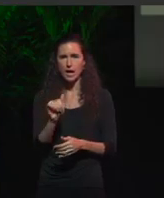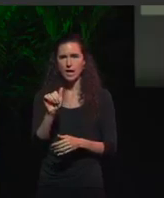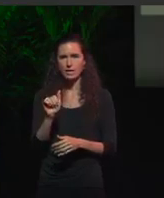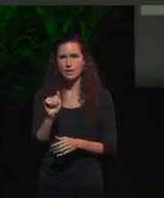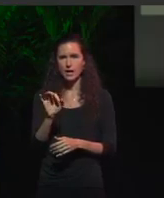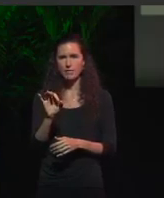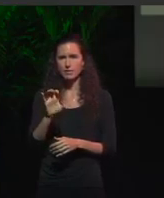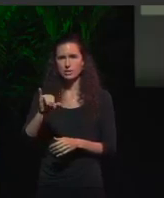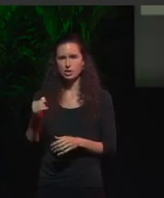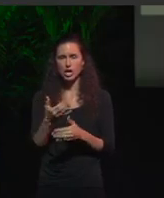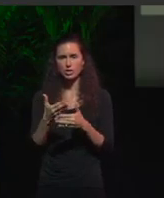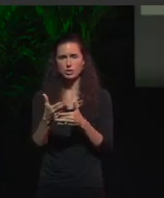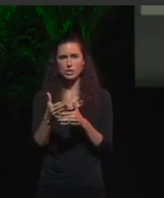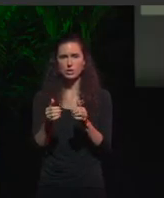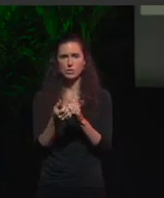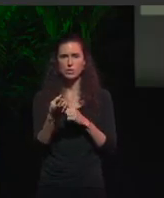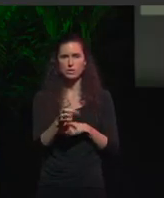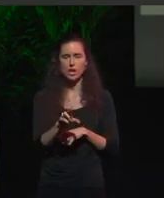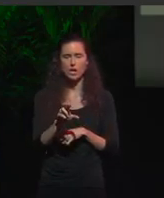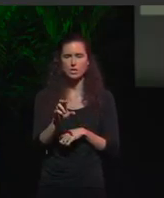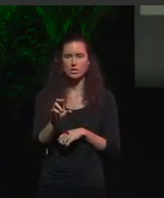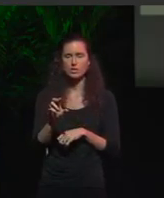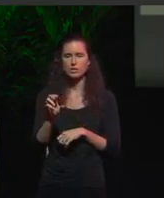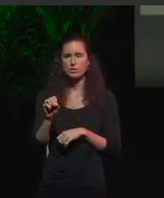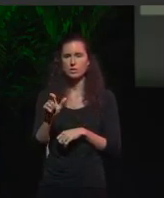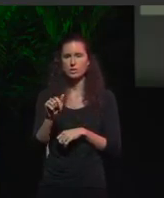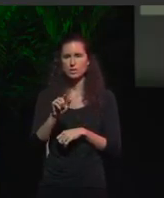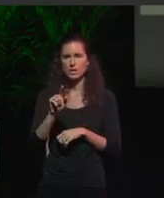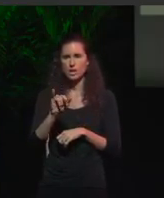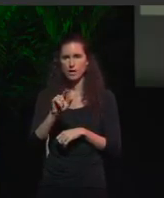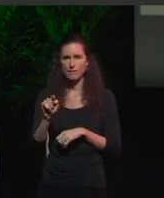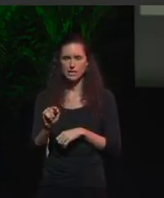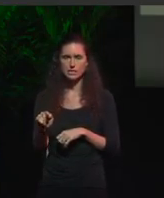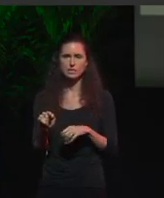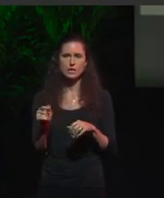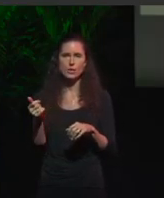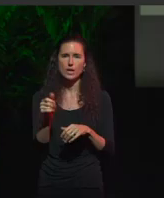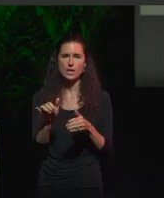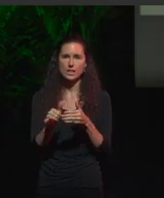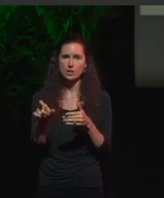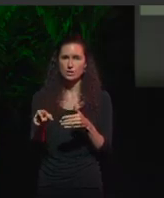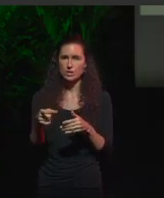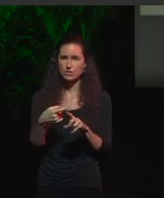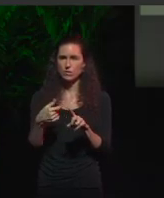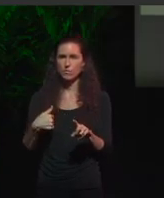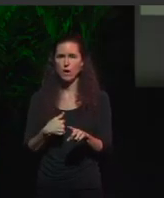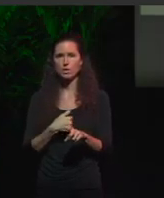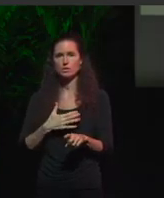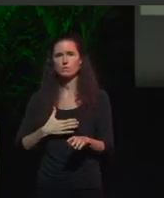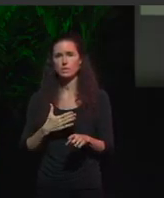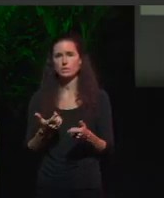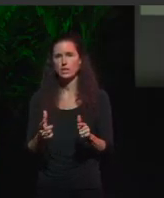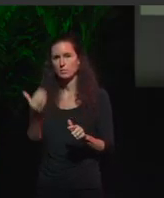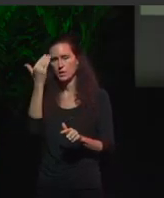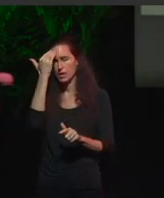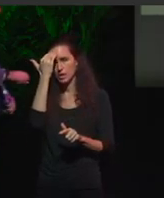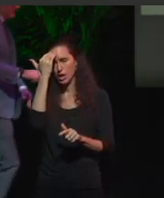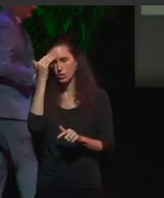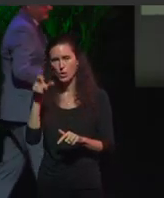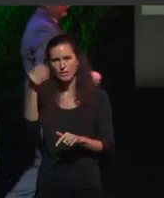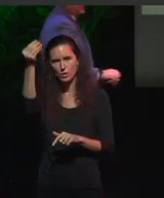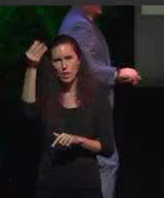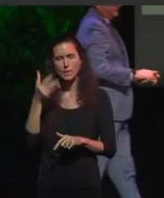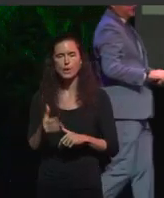academy@fscj.edu. I do share that with Dr. Susan Slavitz, the FDSs. So anything you need from us, please let me know. I won't know until you let me